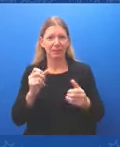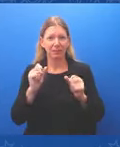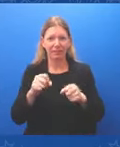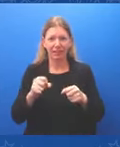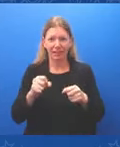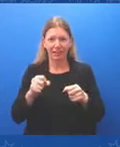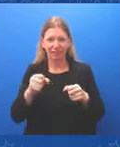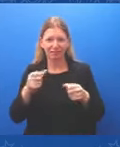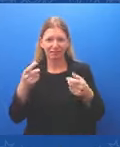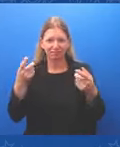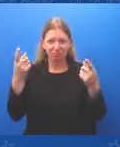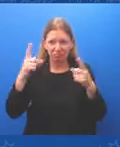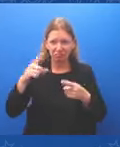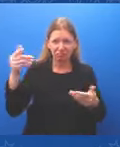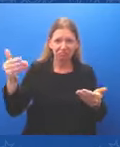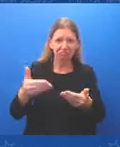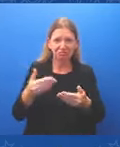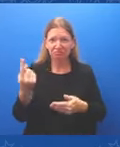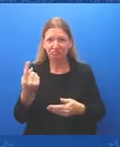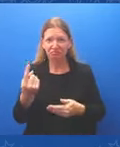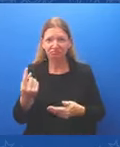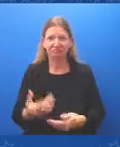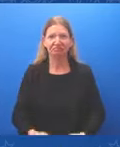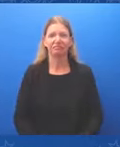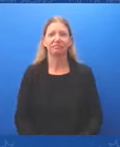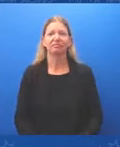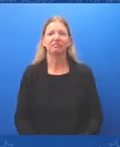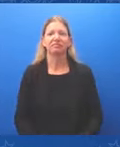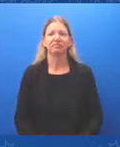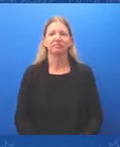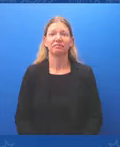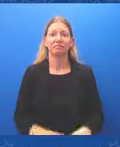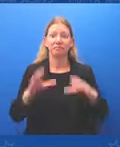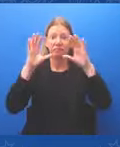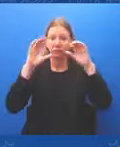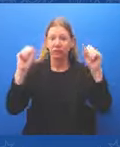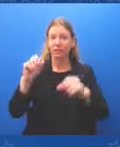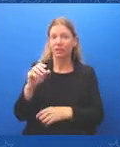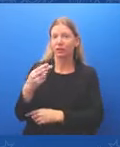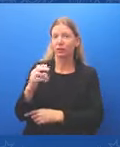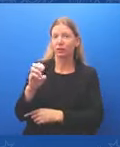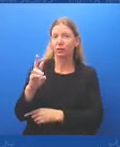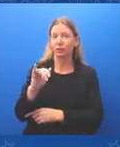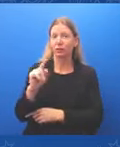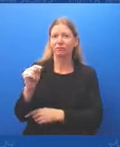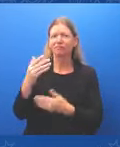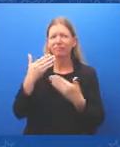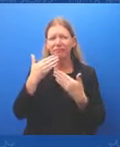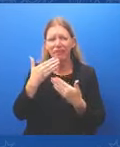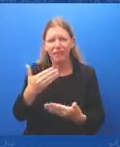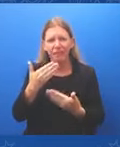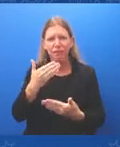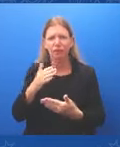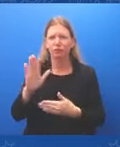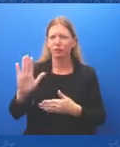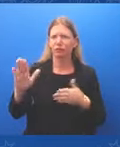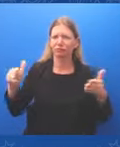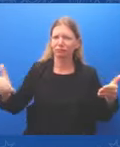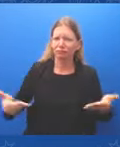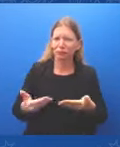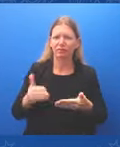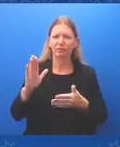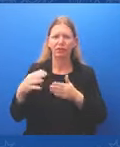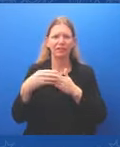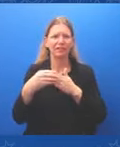President Hewitt, thank you, man. Thank you for that introduction and for your leadership. One of America's great civil rights